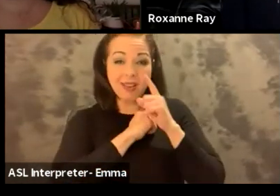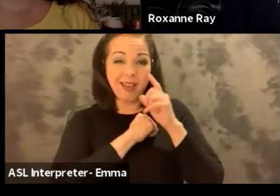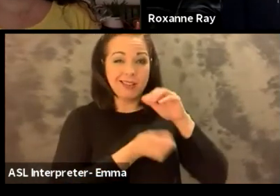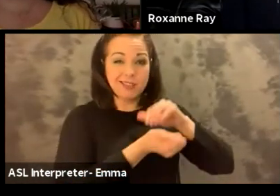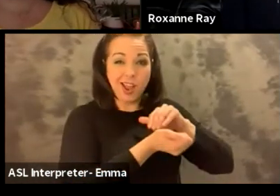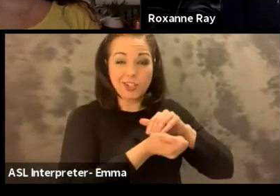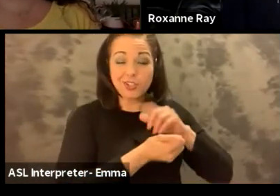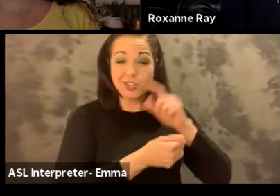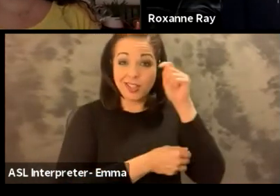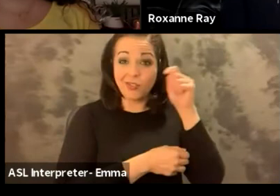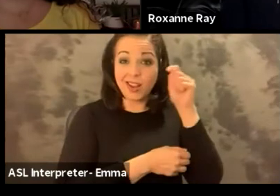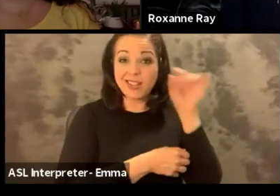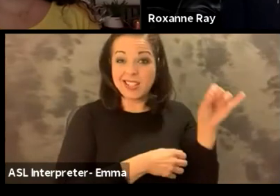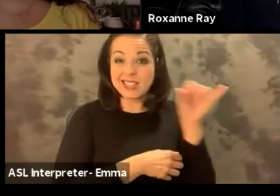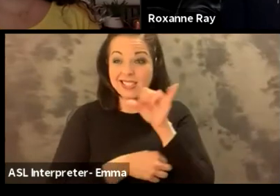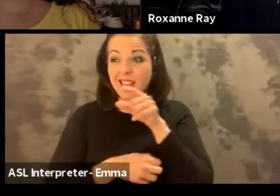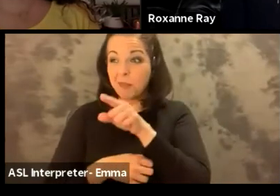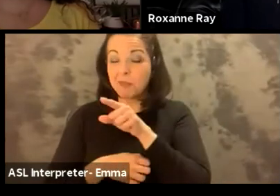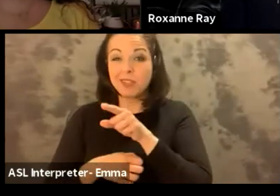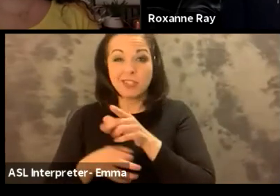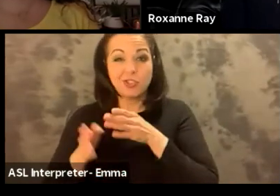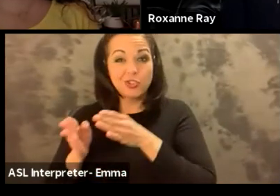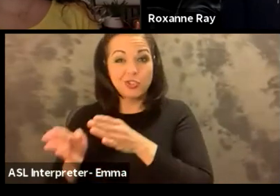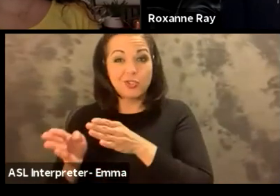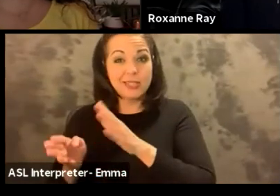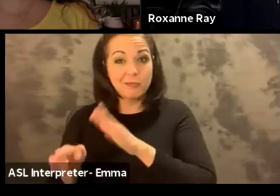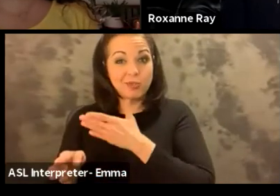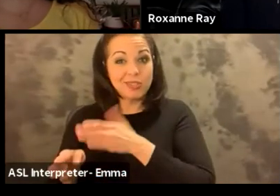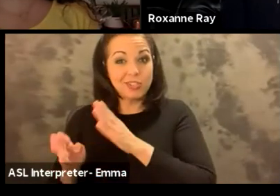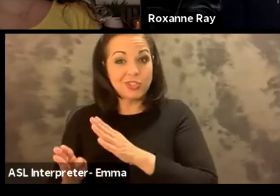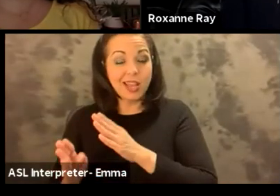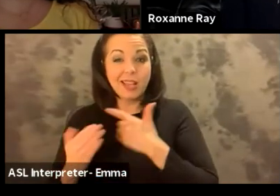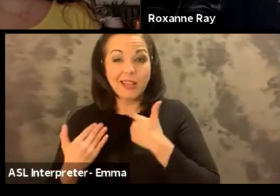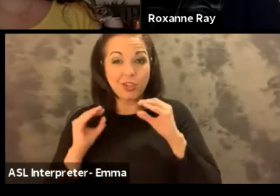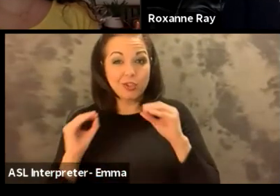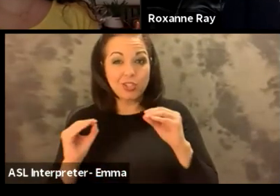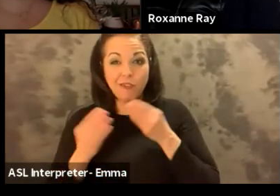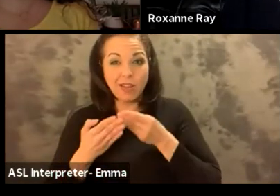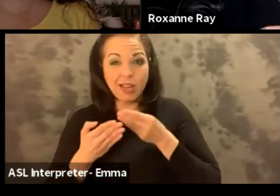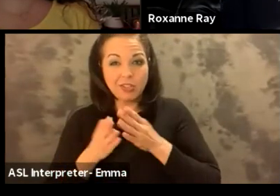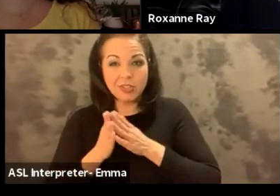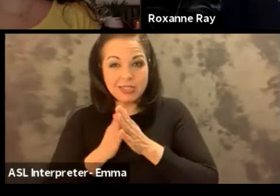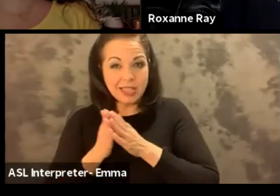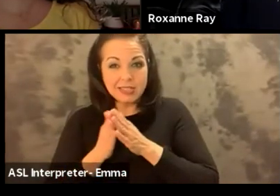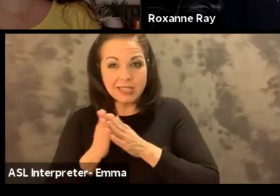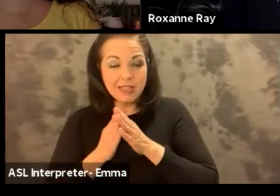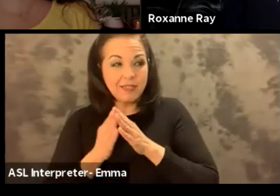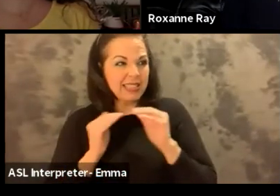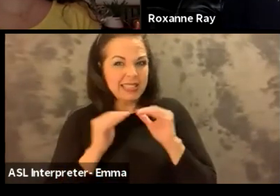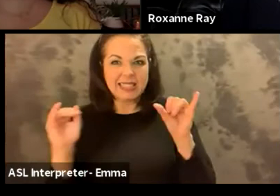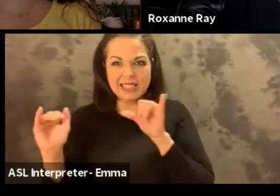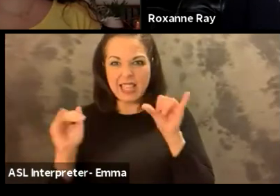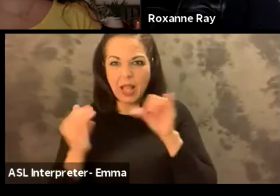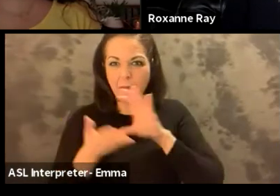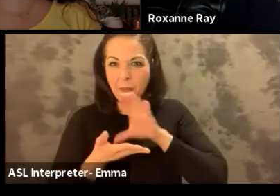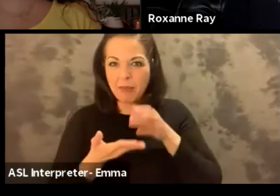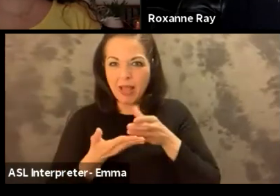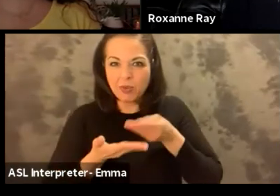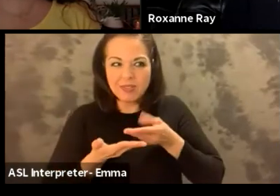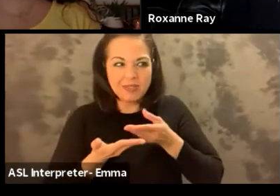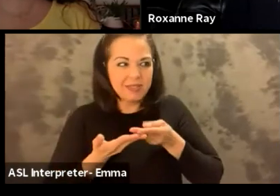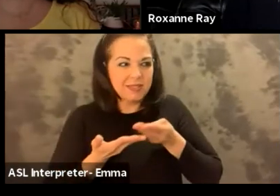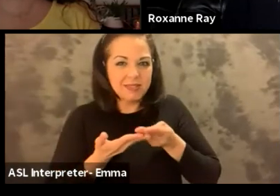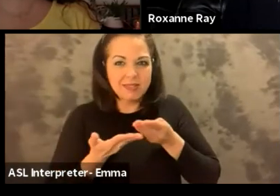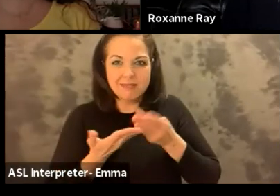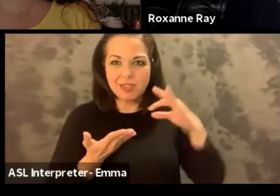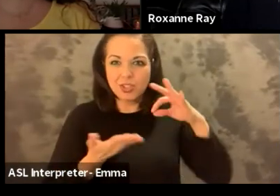make the same amount as a street musician. So if there's zero like financial incentive to choose a specific path, like